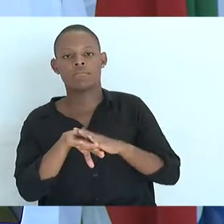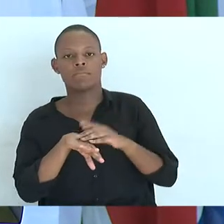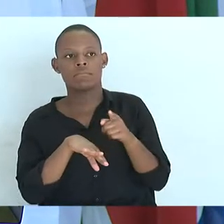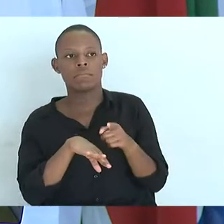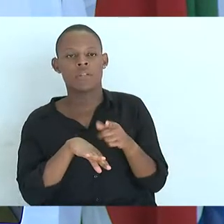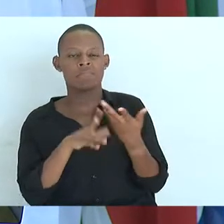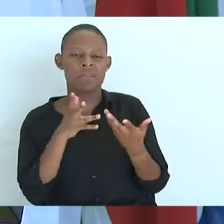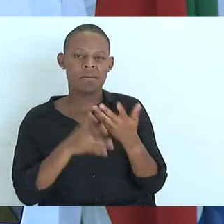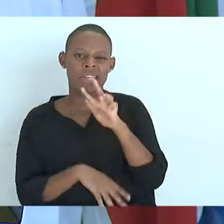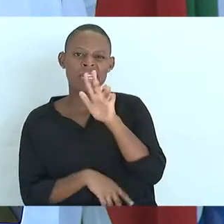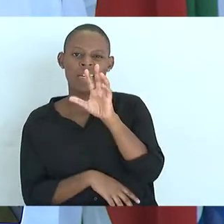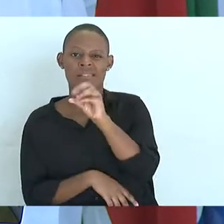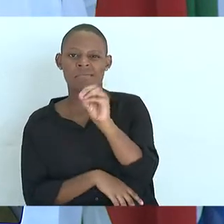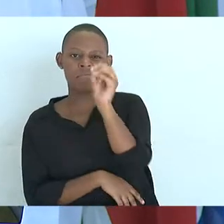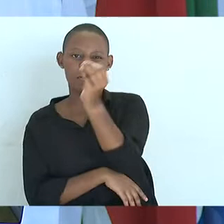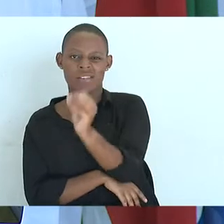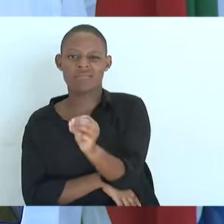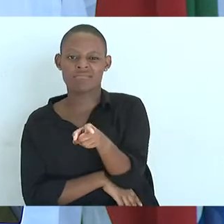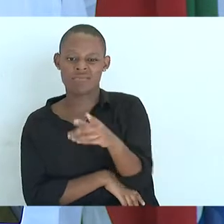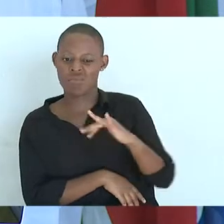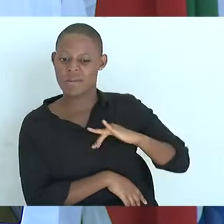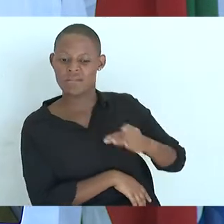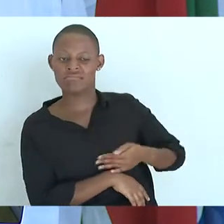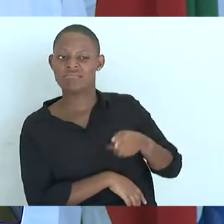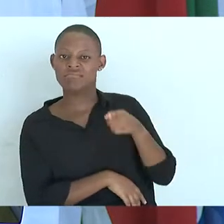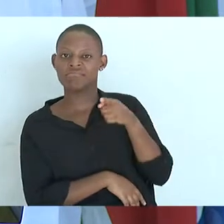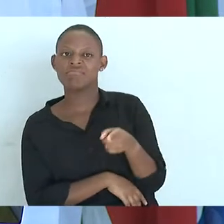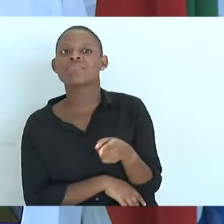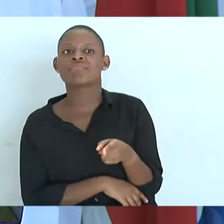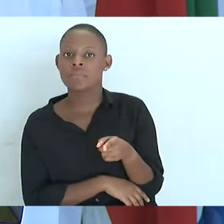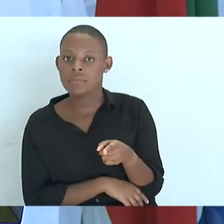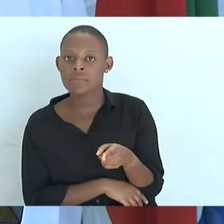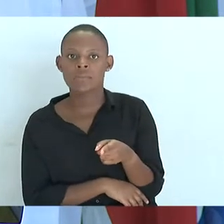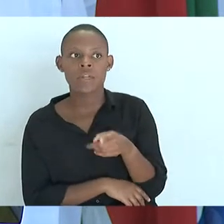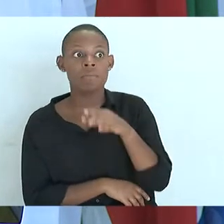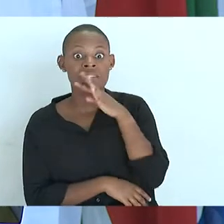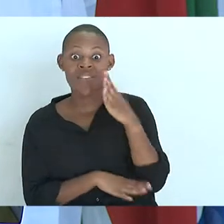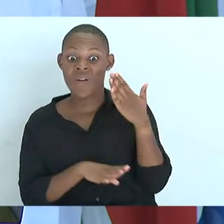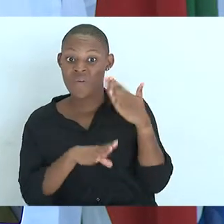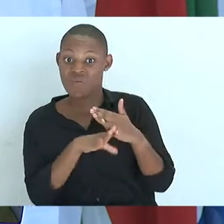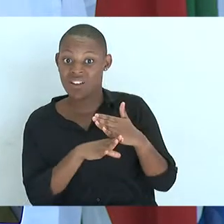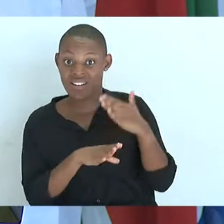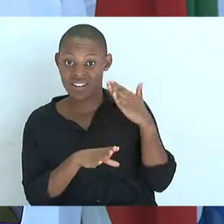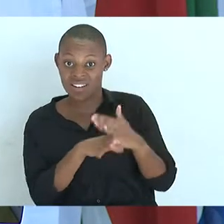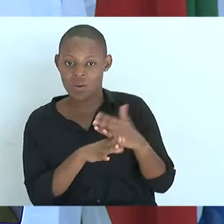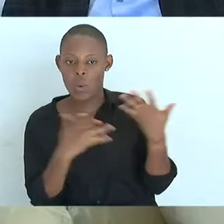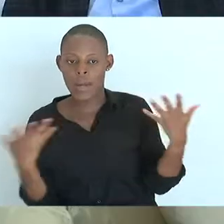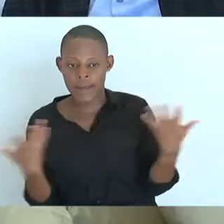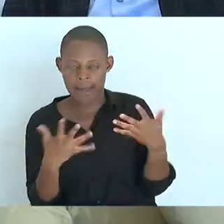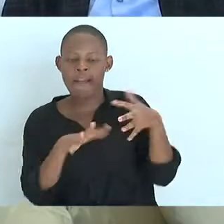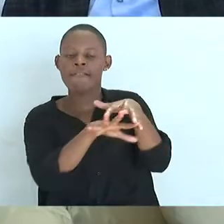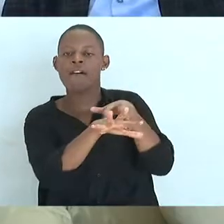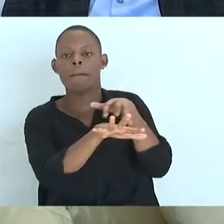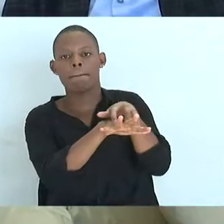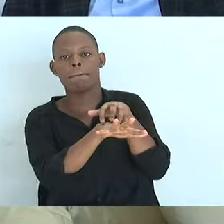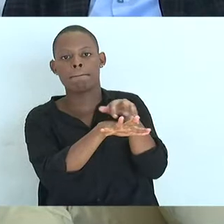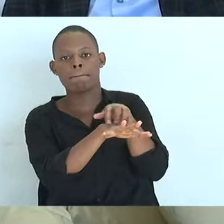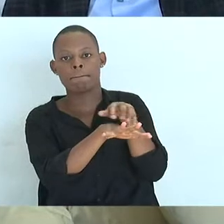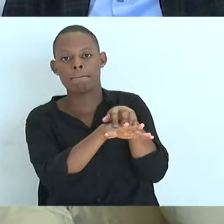about 80% of women yibo abasebenza who are farm workers.